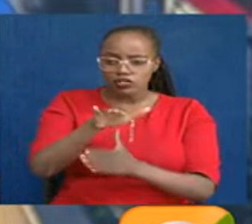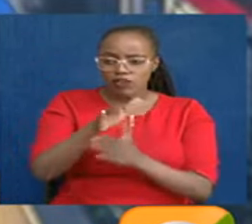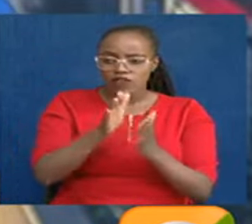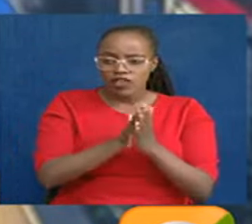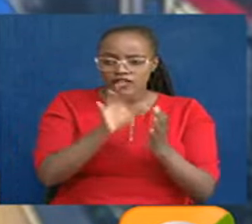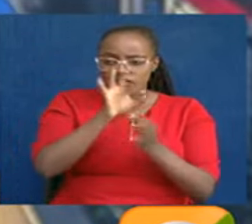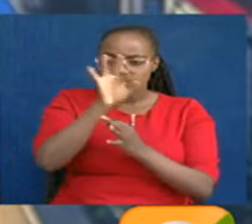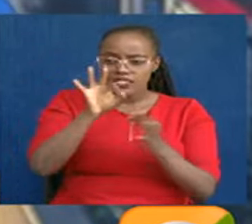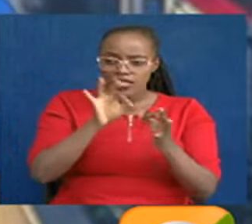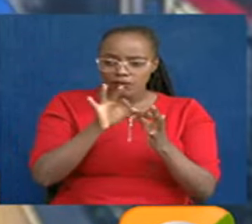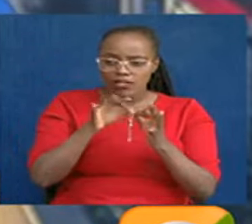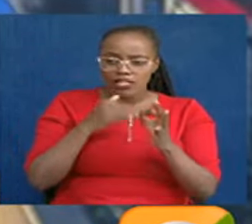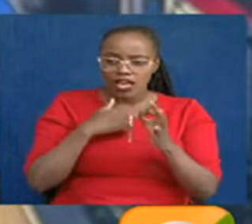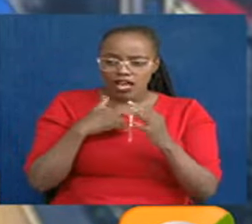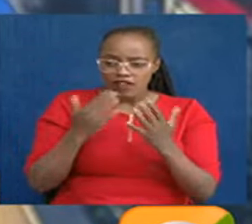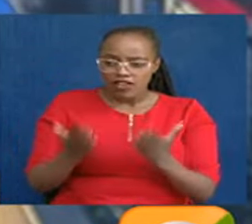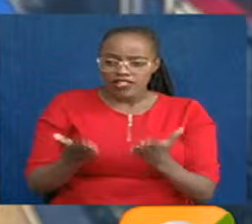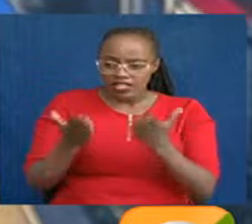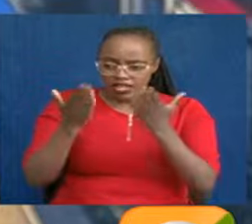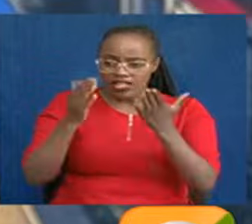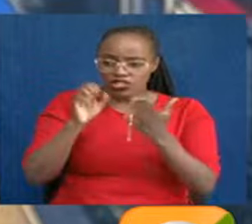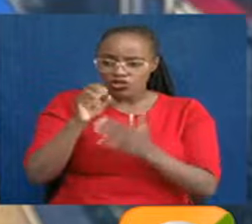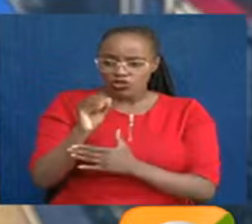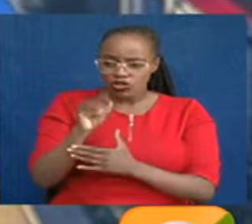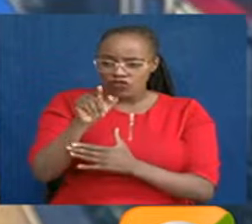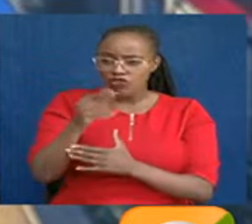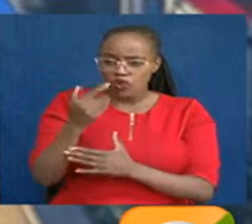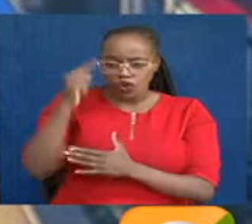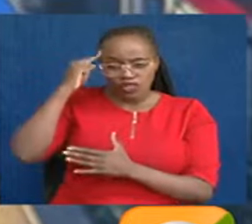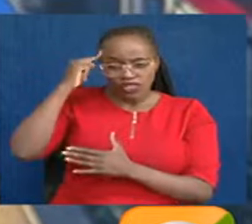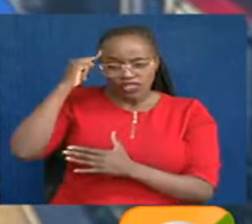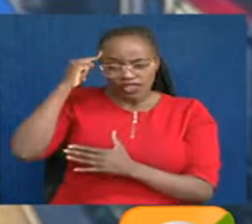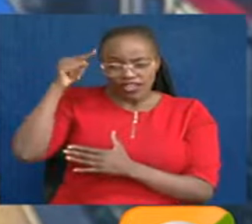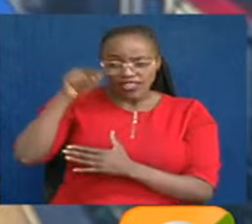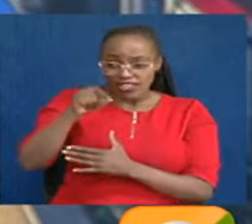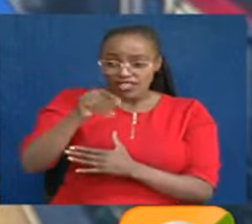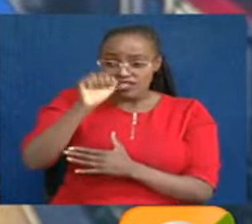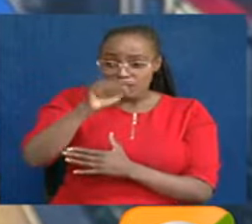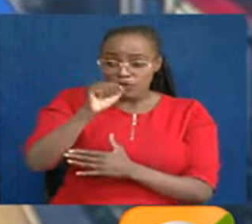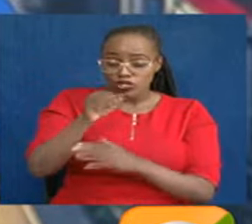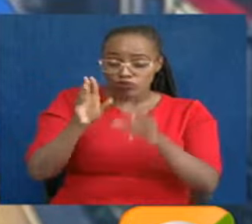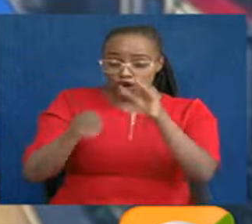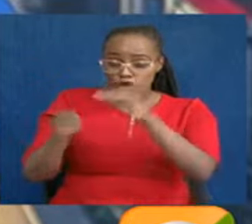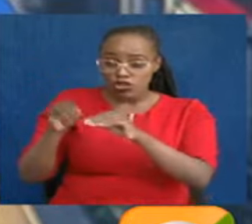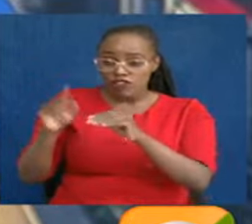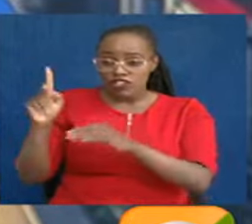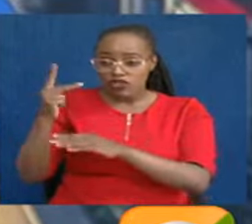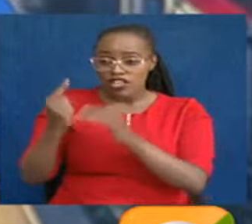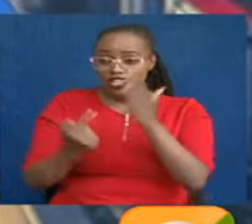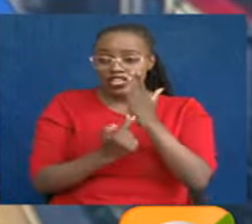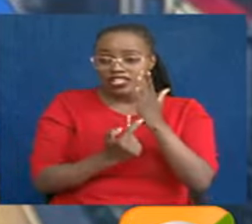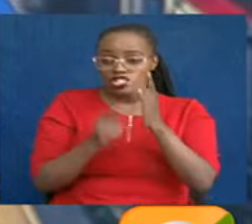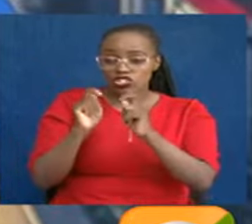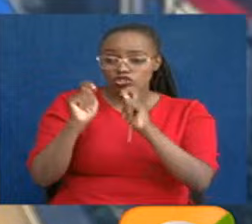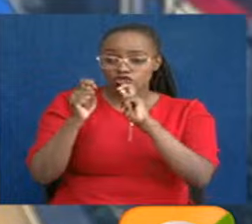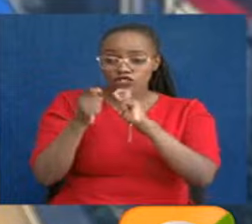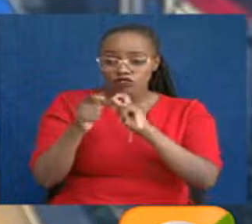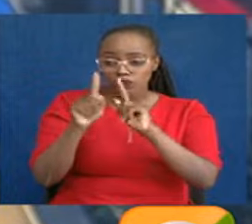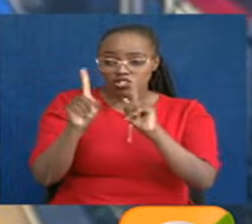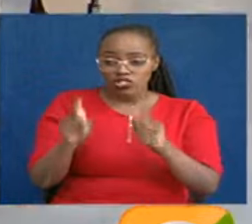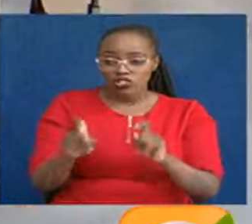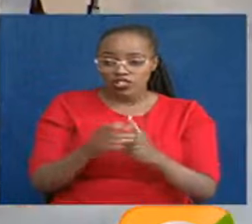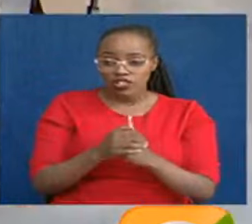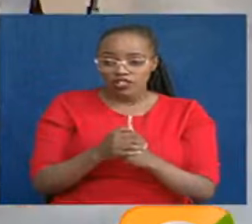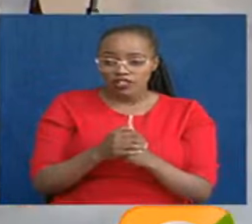particularly in acceleration. So how do you think that can contribute to Kenya's digital transformation? I think